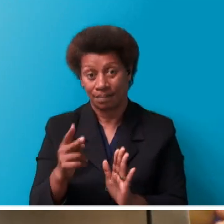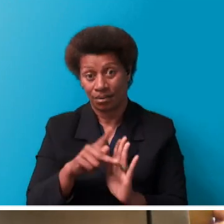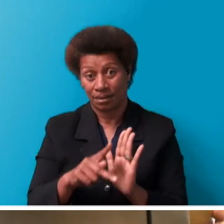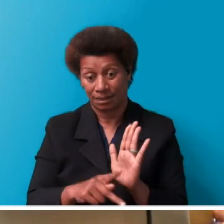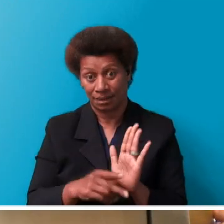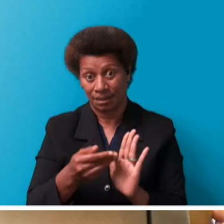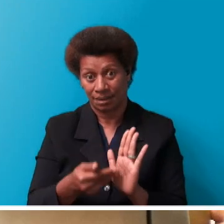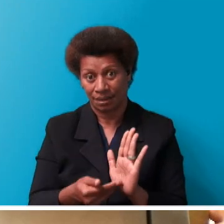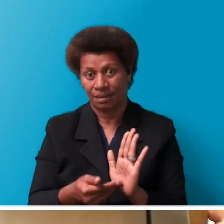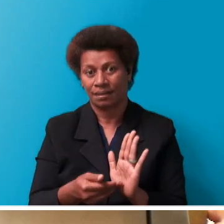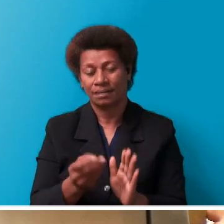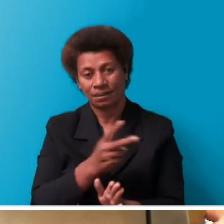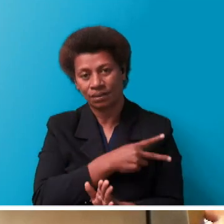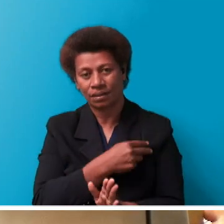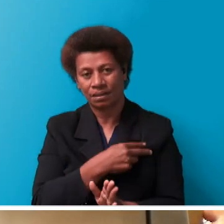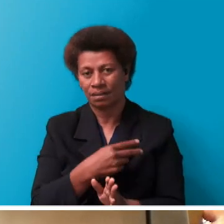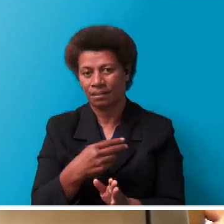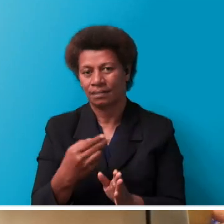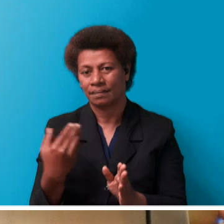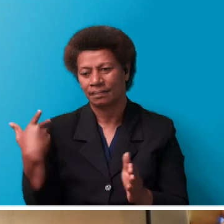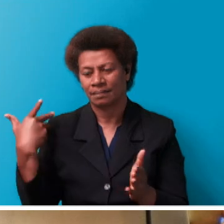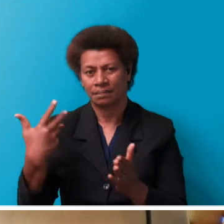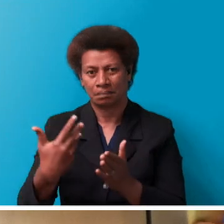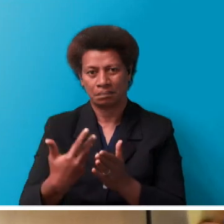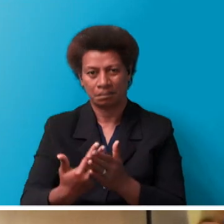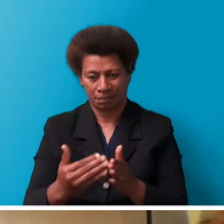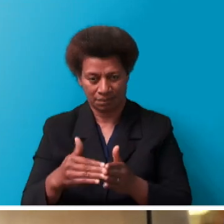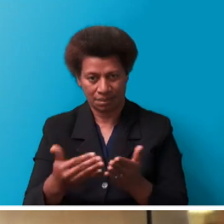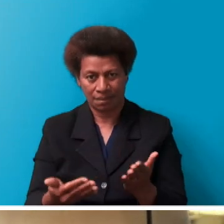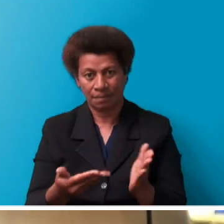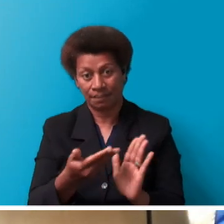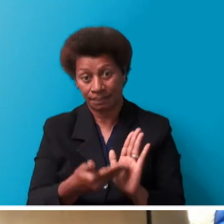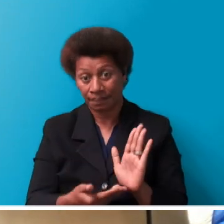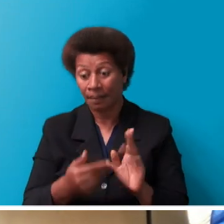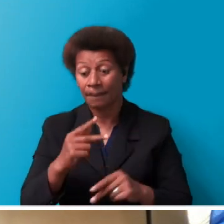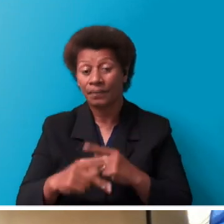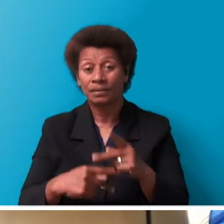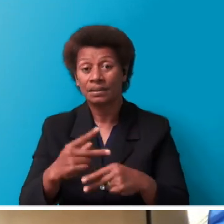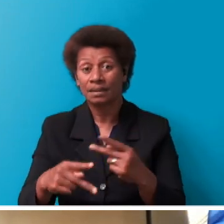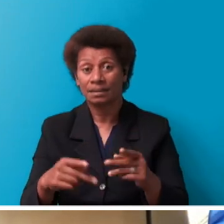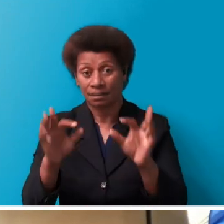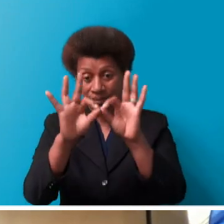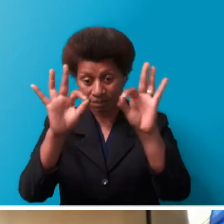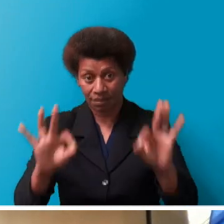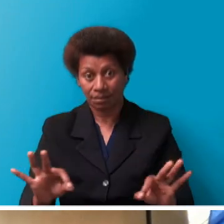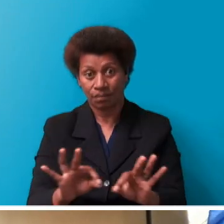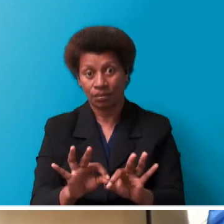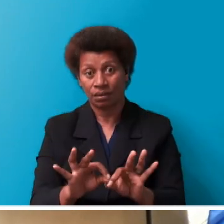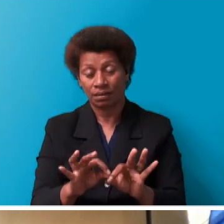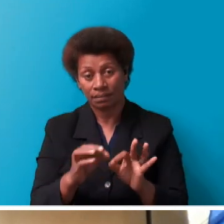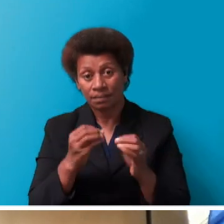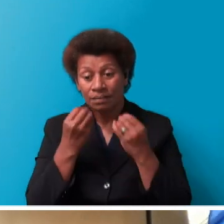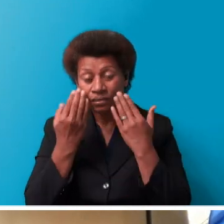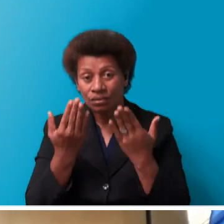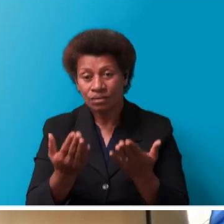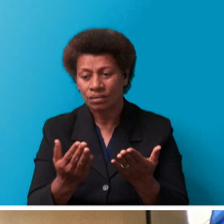decades. This process has ensured that our security framework reflects modern threats and